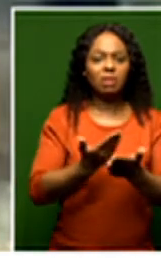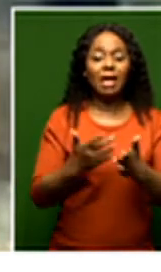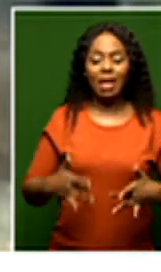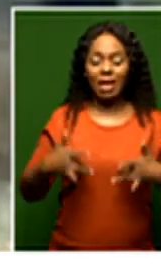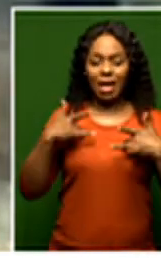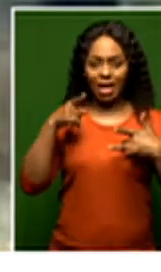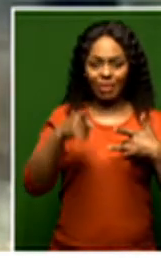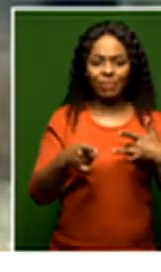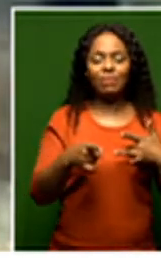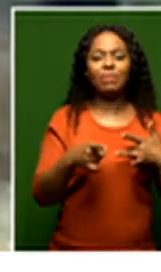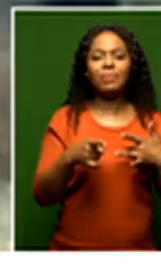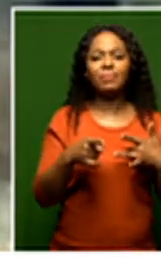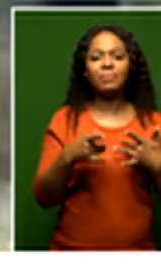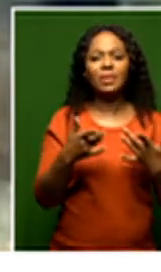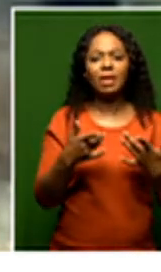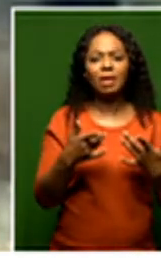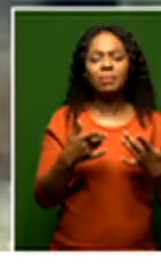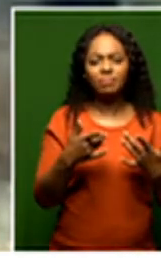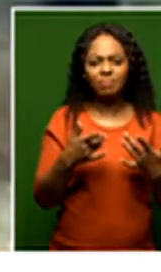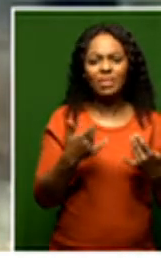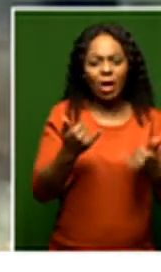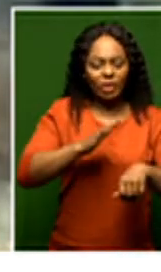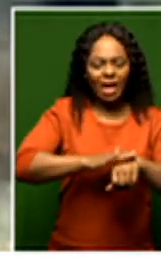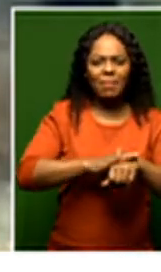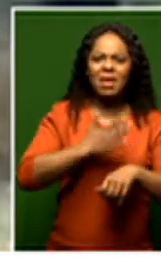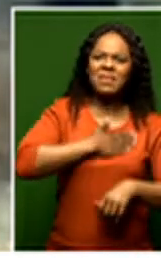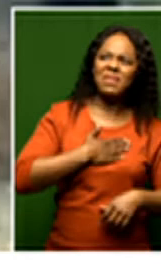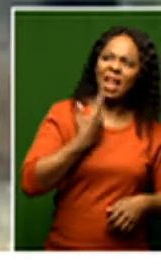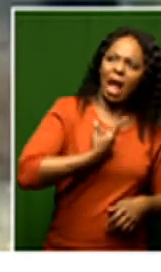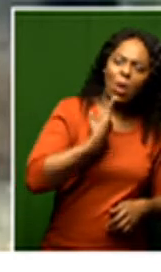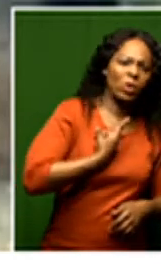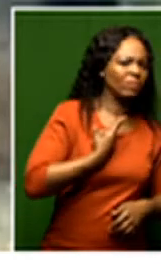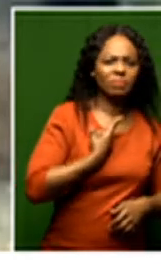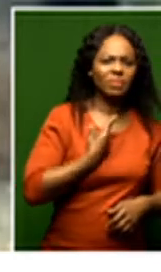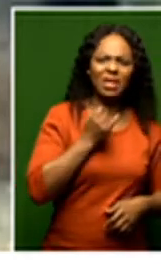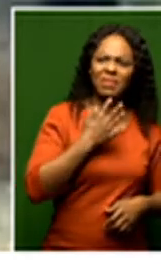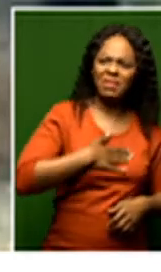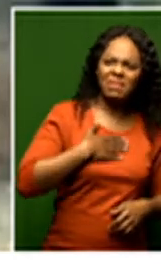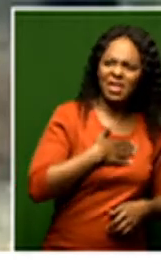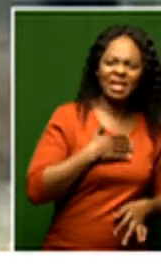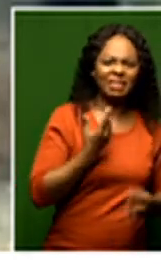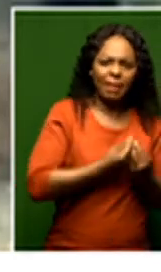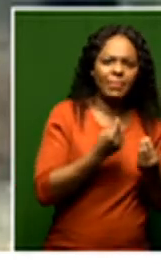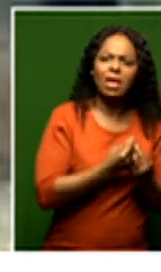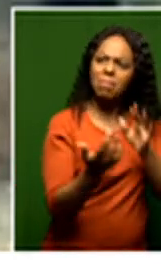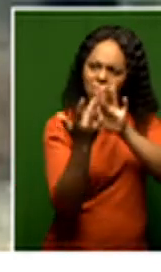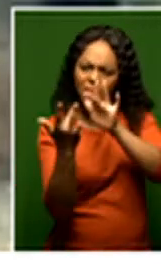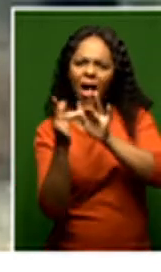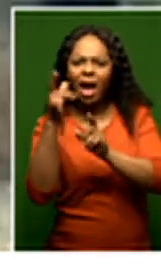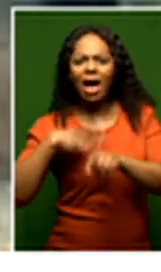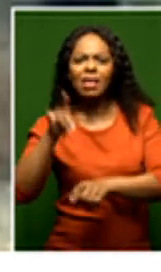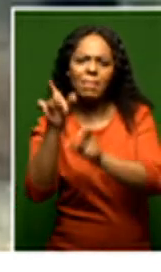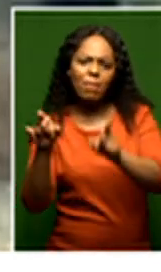during these times to not feel alone, to reach out to other people. You know, we need connection as human beings. So